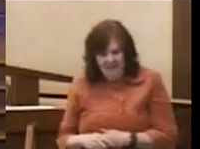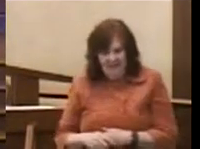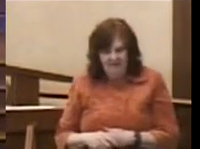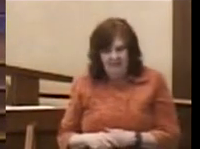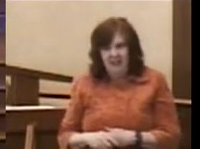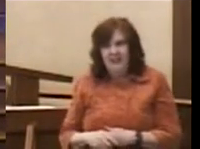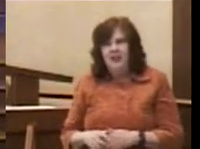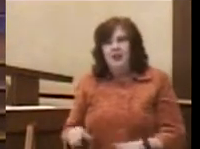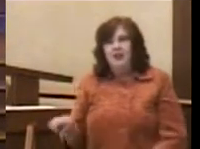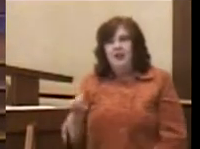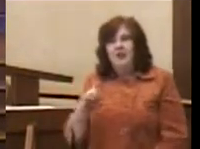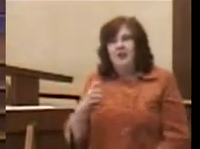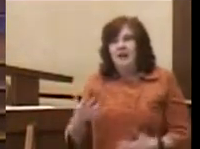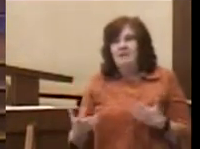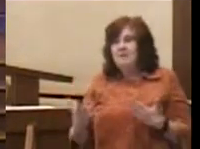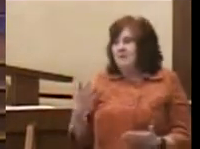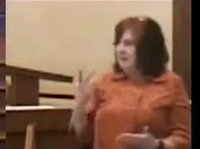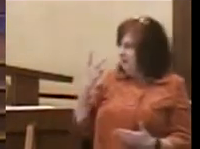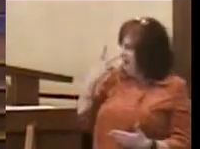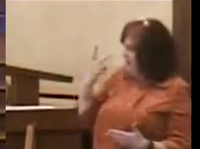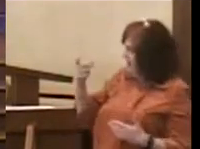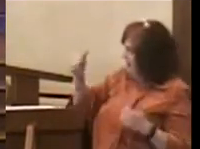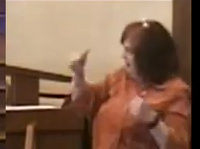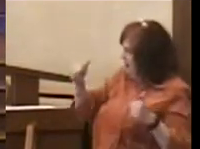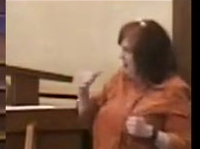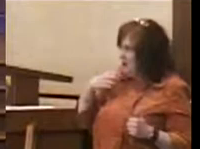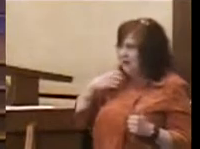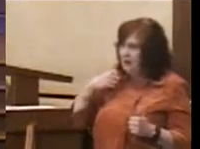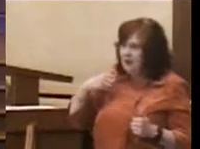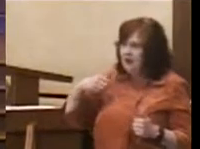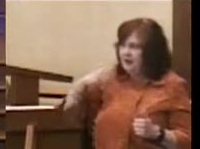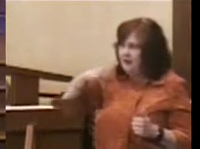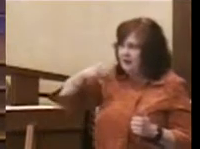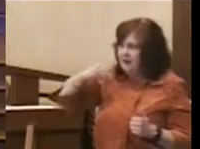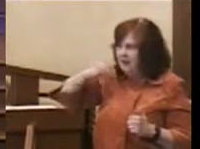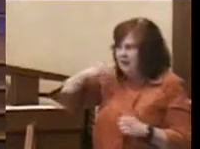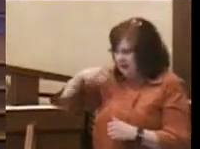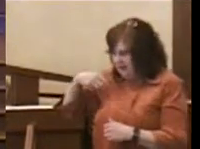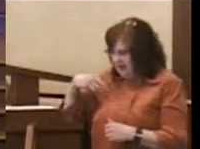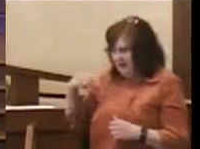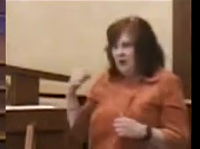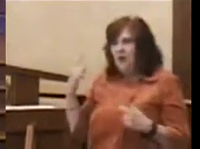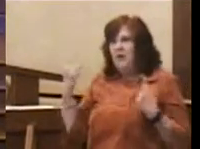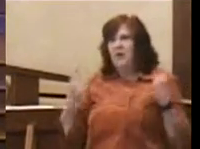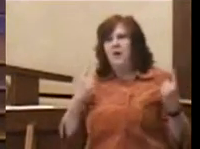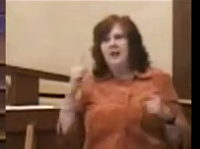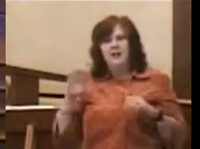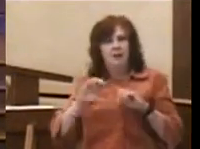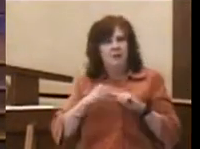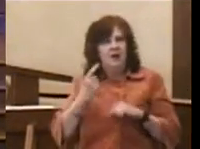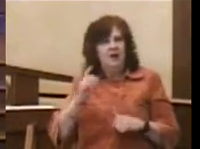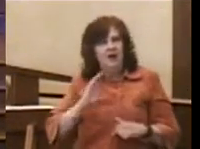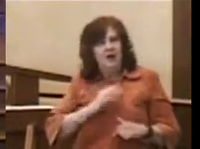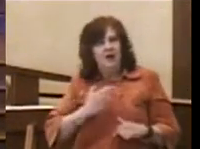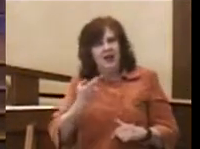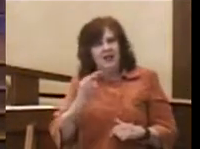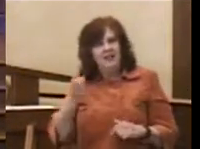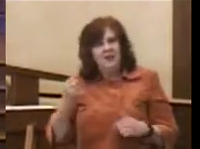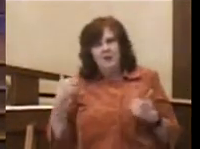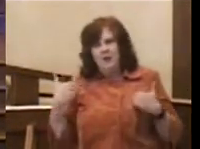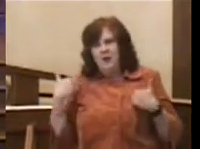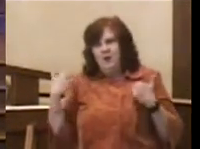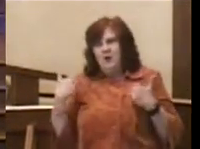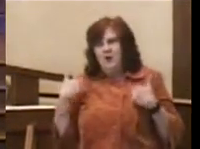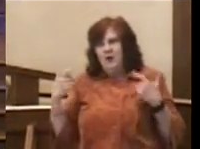You have perhaps seen posters. You've maybe wondered about our high school youth director. He's getting a little burly looking. Maybe he's given